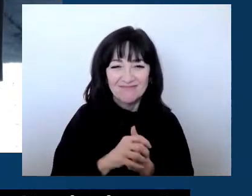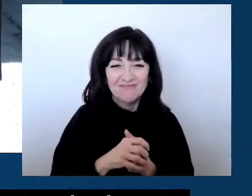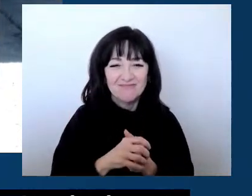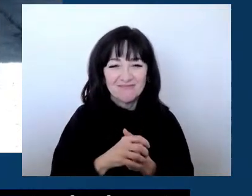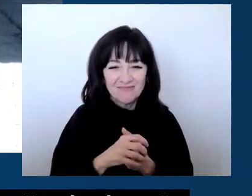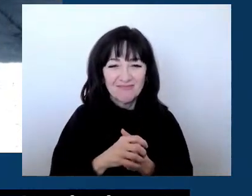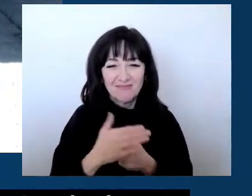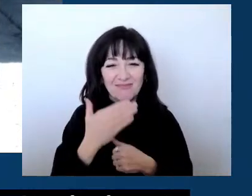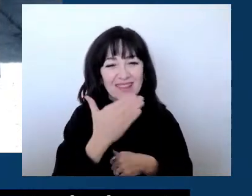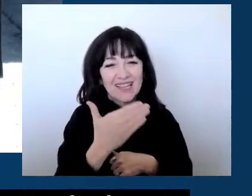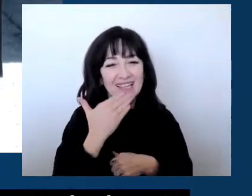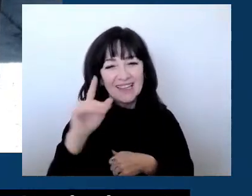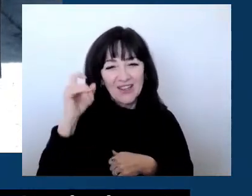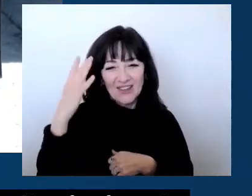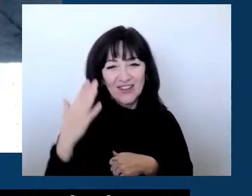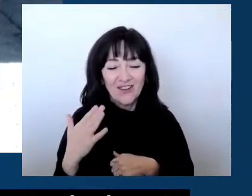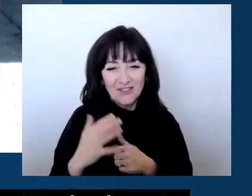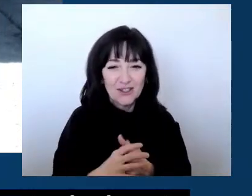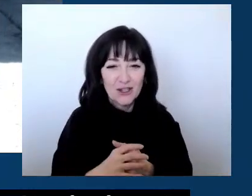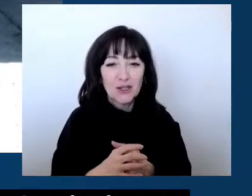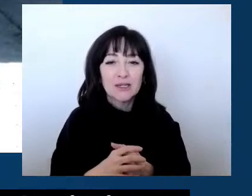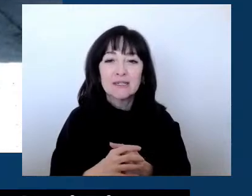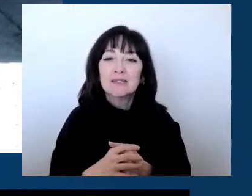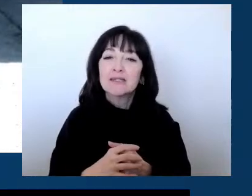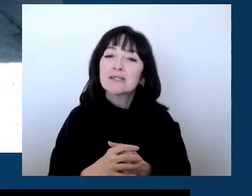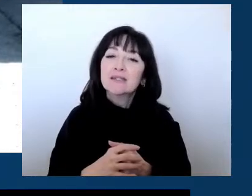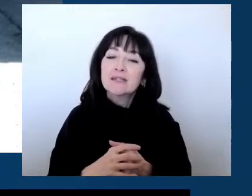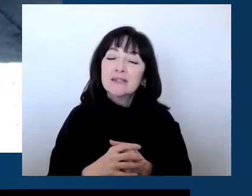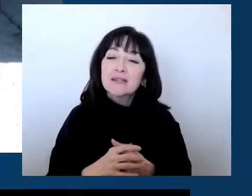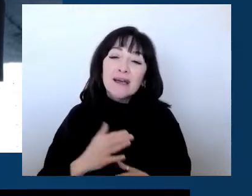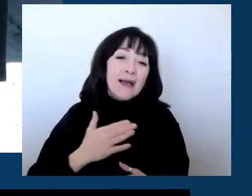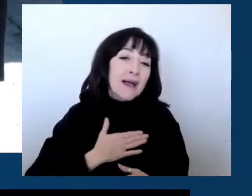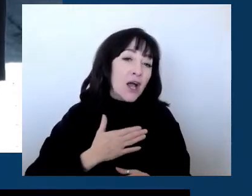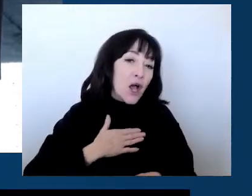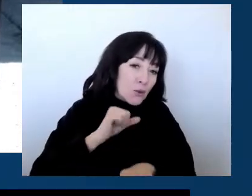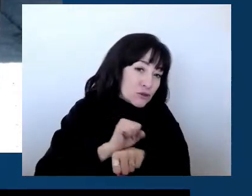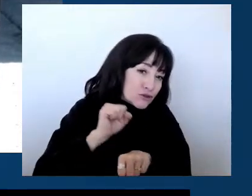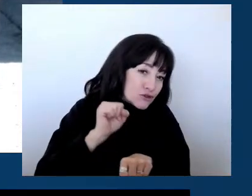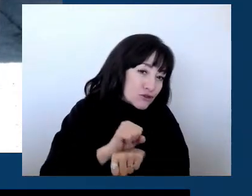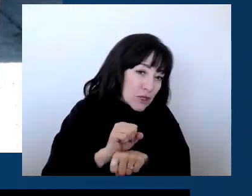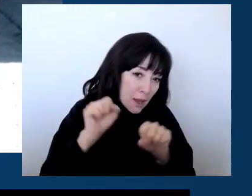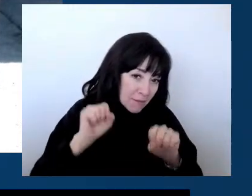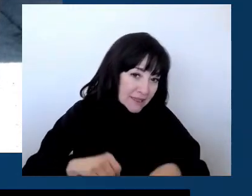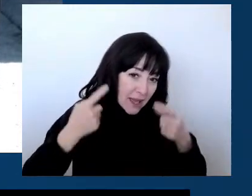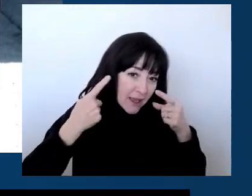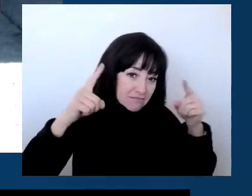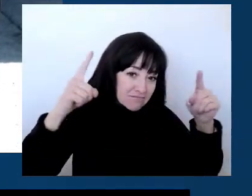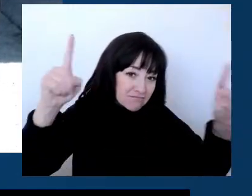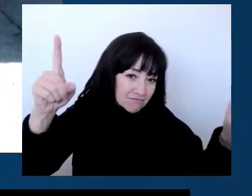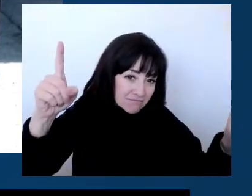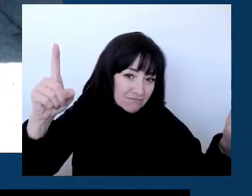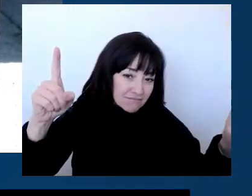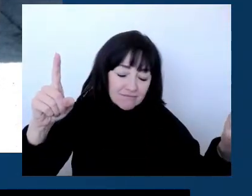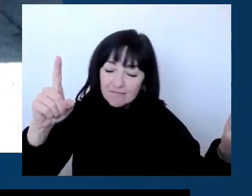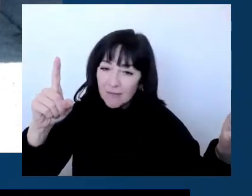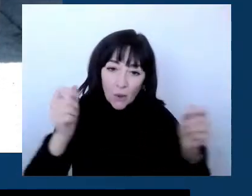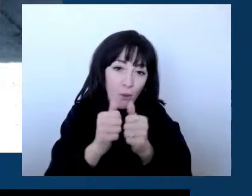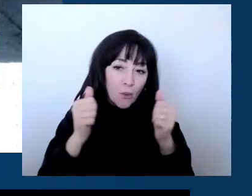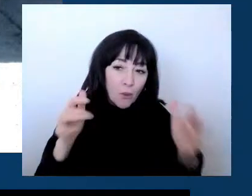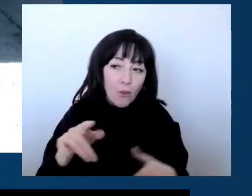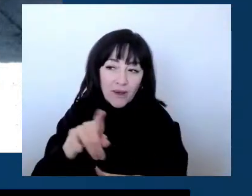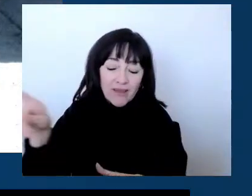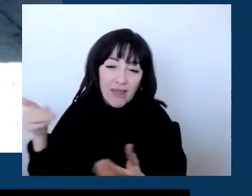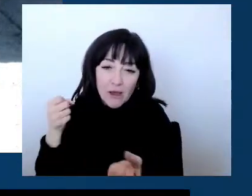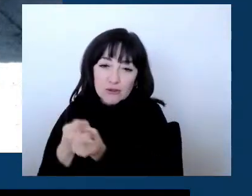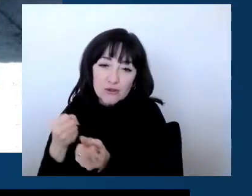Thank you, Governor. So we can't do what we do in transportation without the support of our congressional delegation. And while we may be a